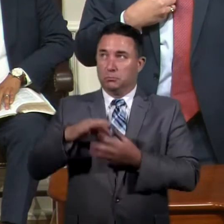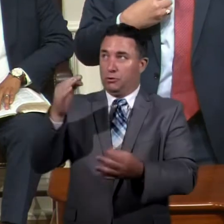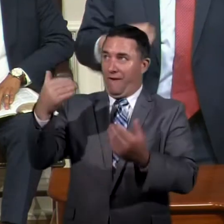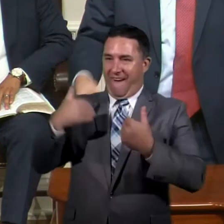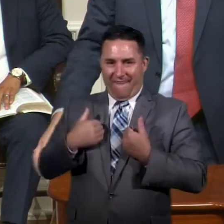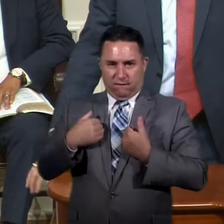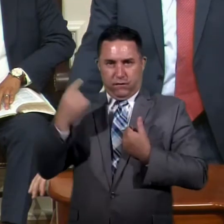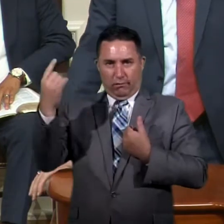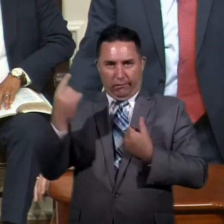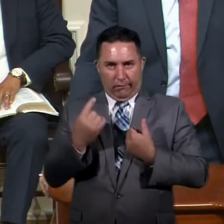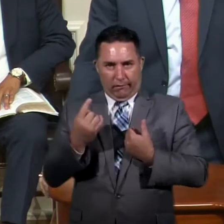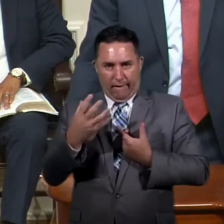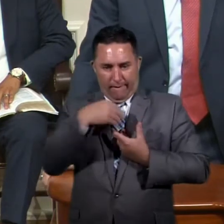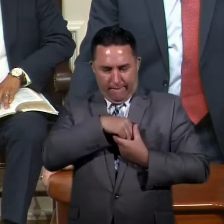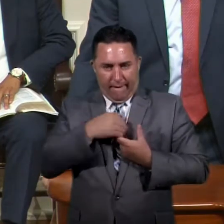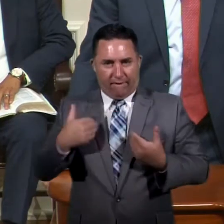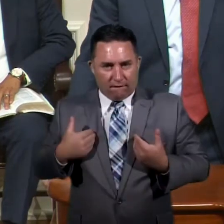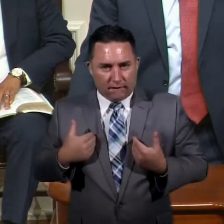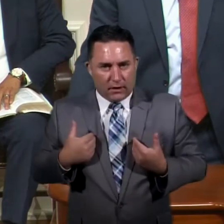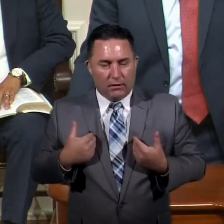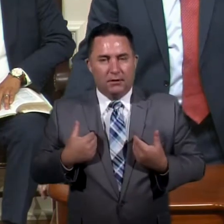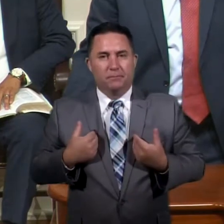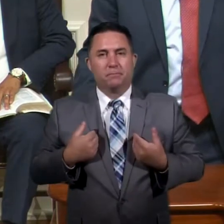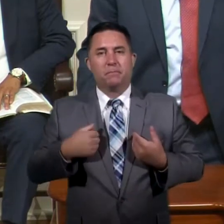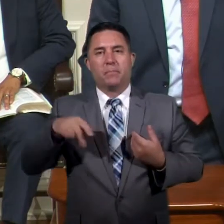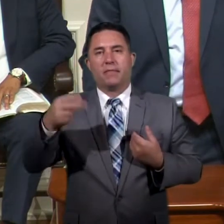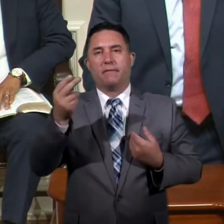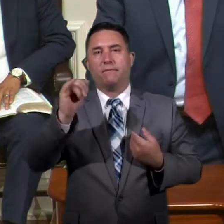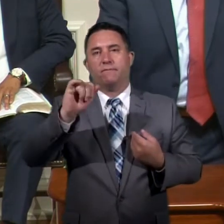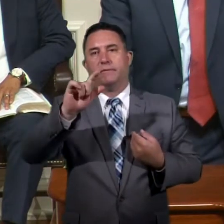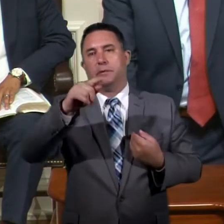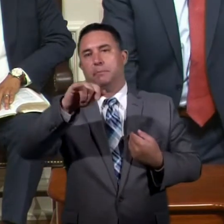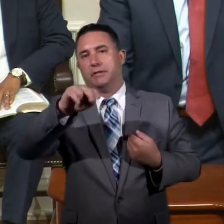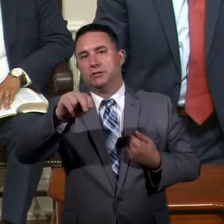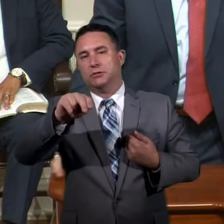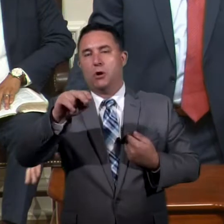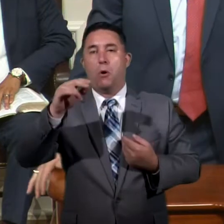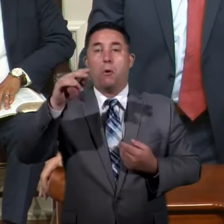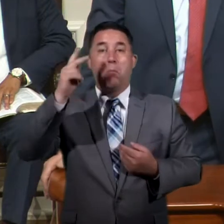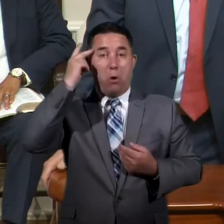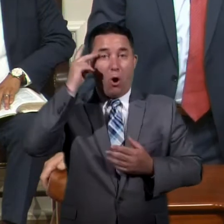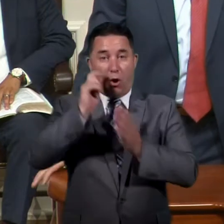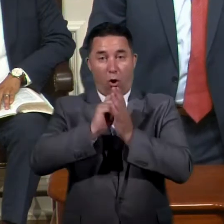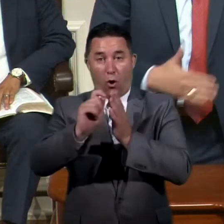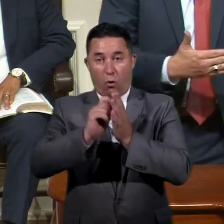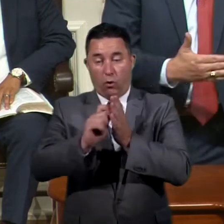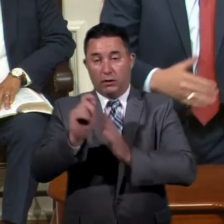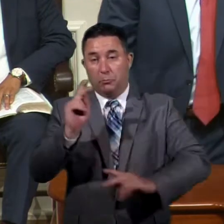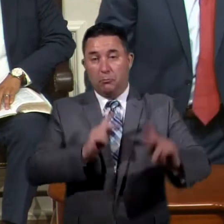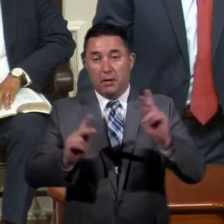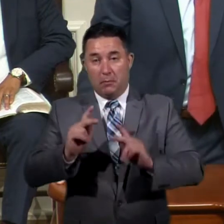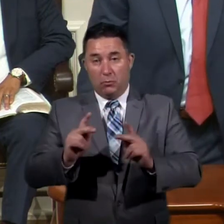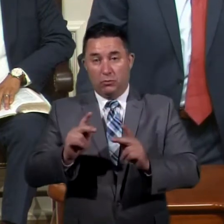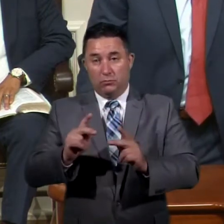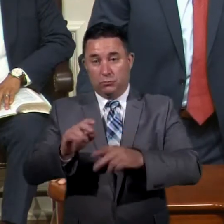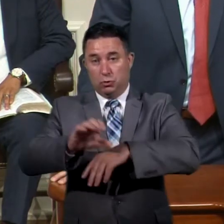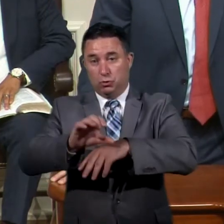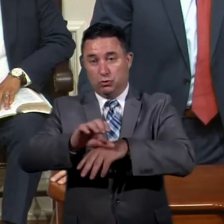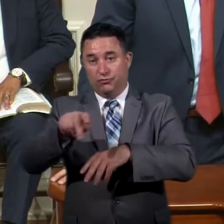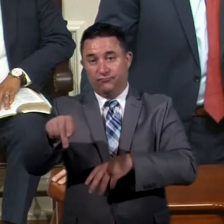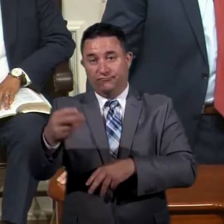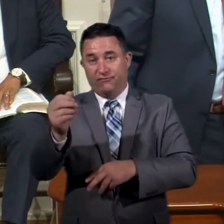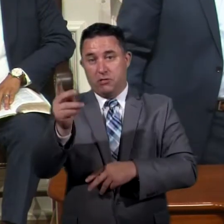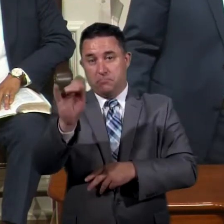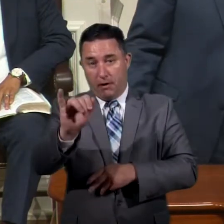Spirit. Tenemos su espíritu. In the book of Philippians, the Apostle Paul writes to the people there in Philippi. Aquí en el